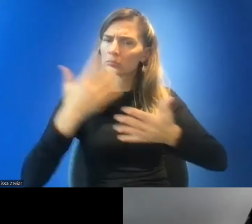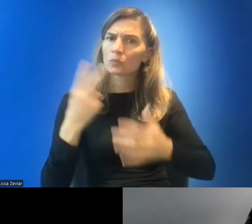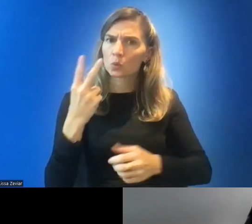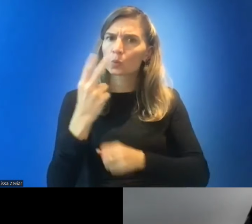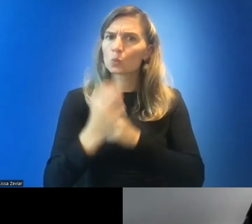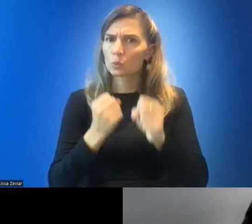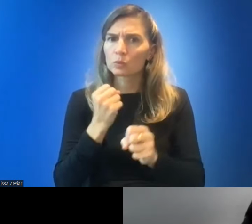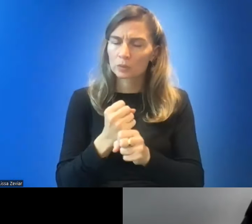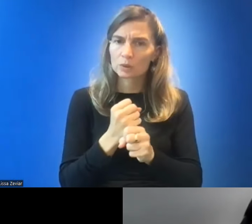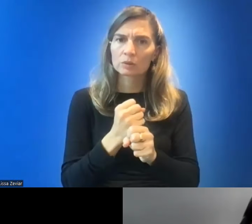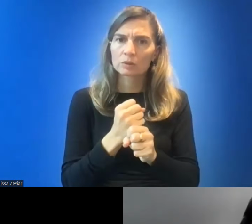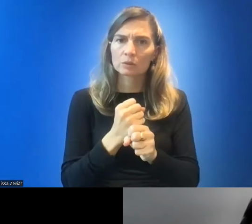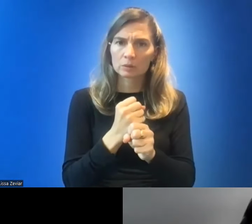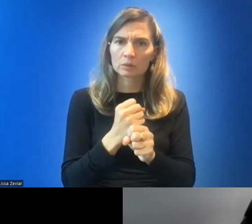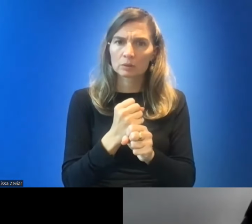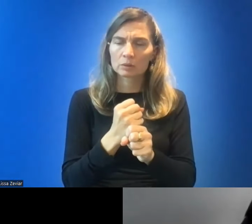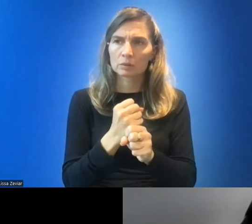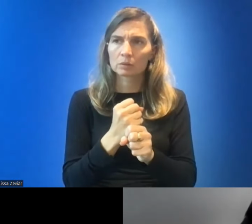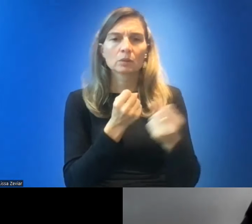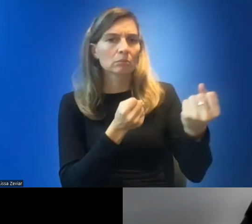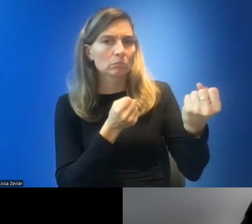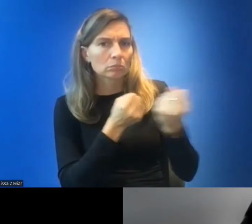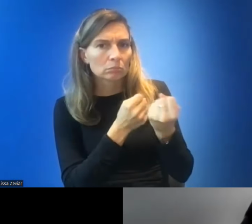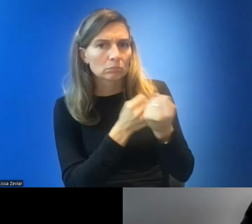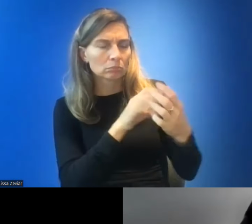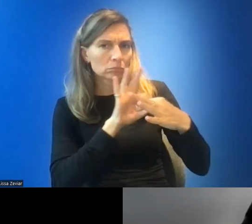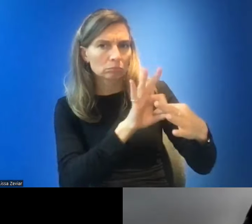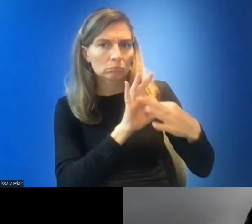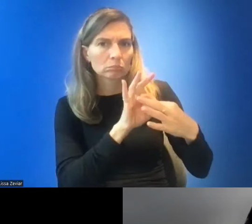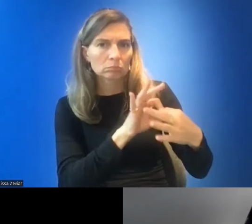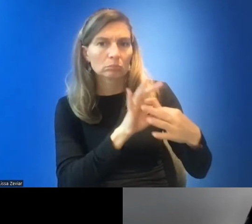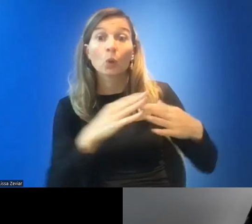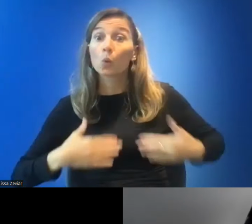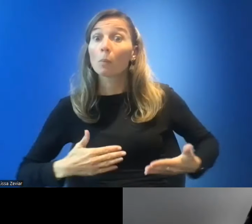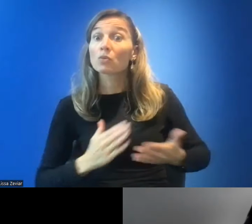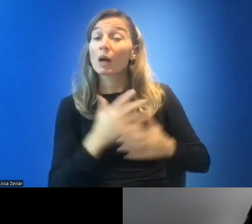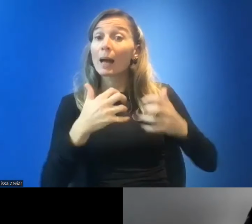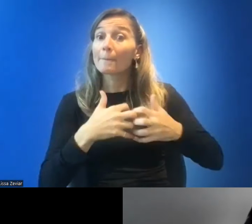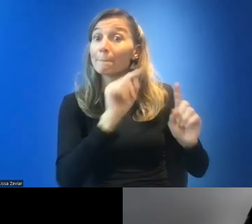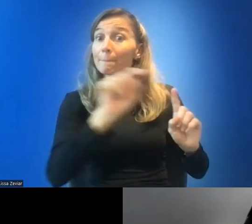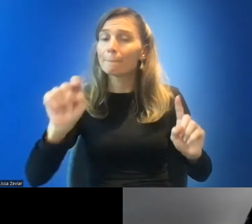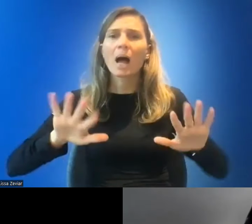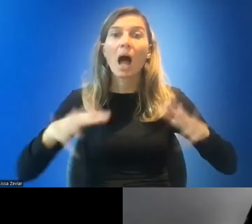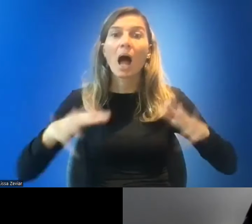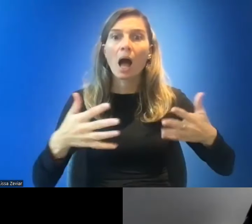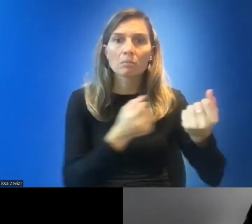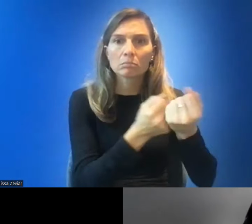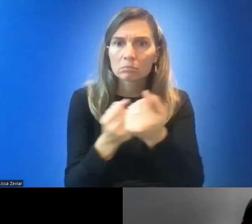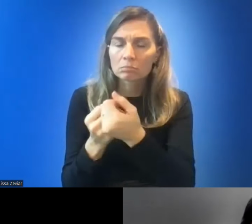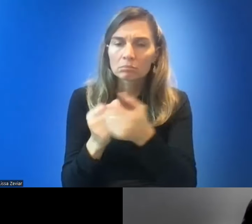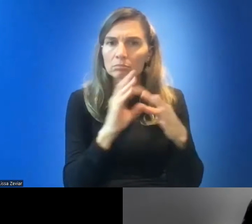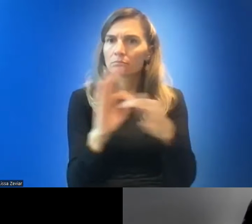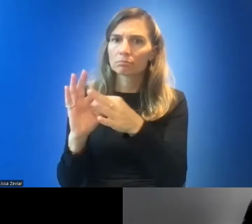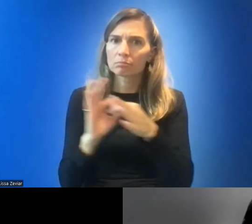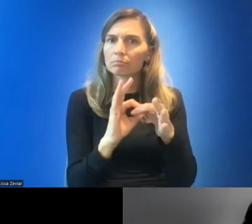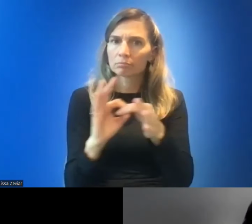supporting coordination and engagement with human rights mechanisms. As you know, these